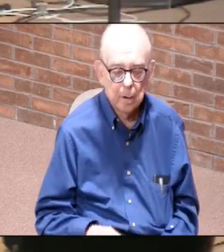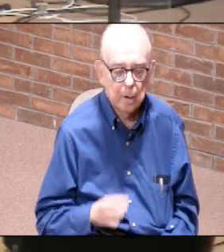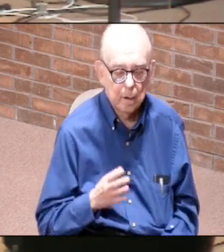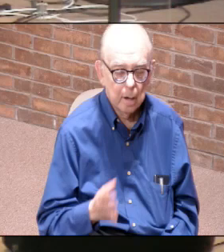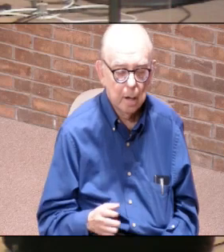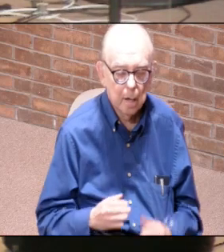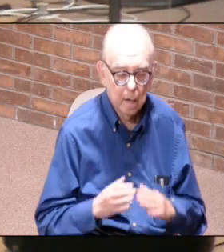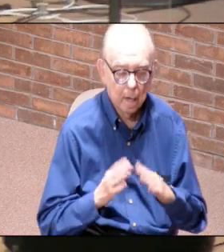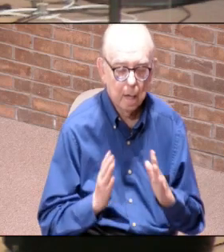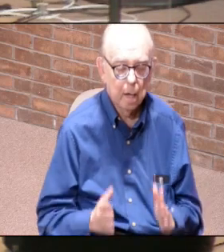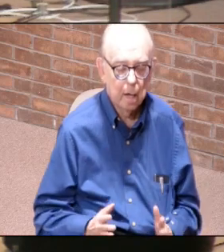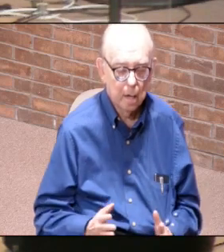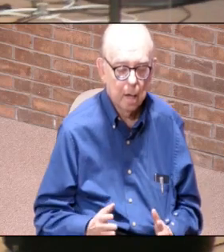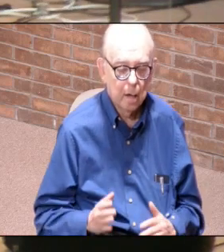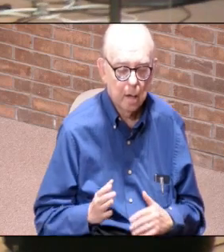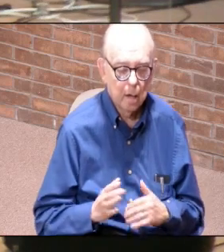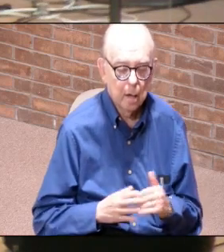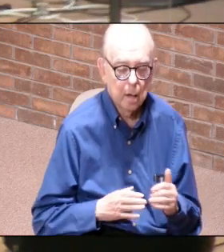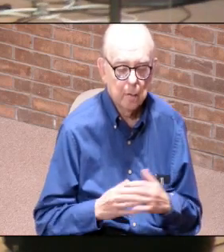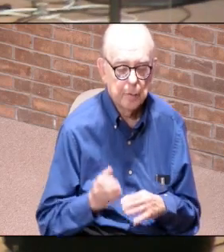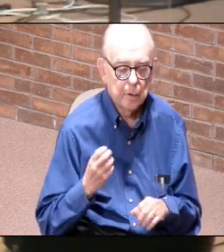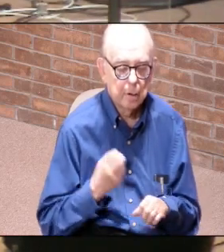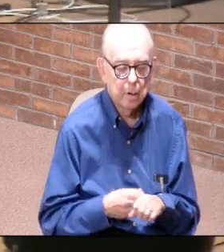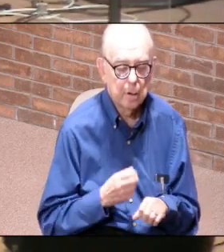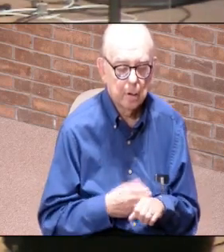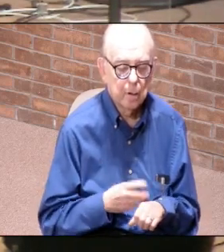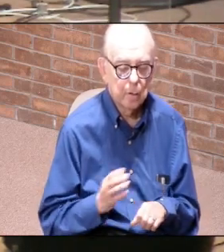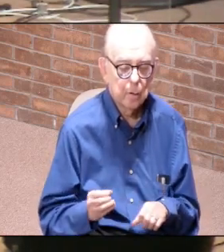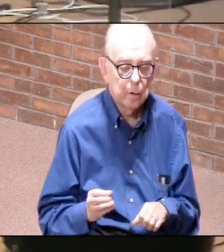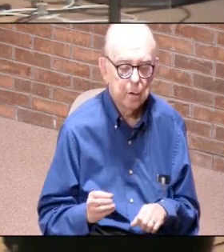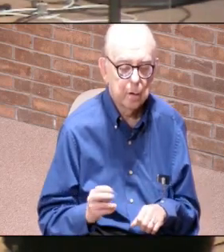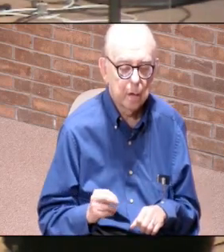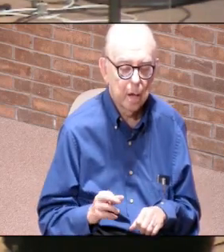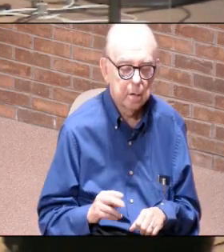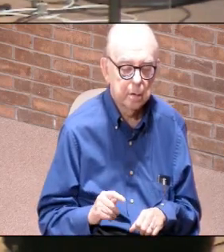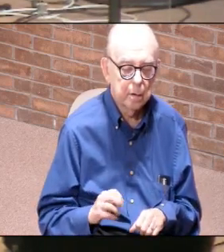There were houses that were built on rock or concrete.